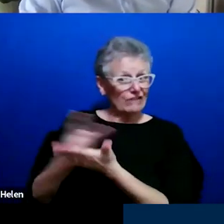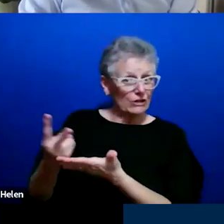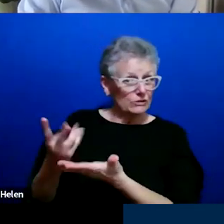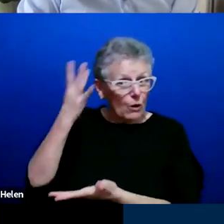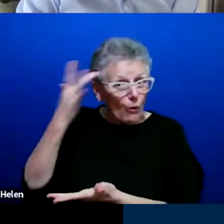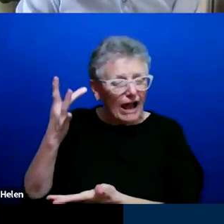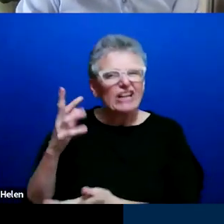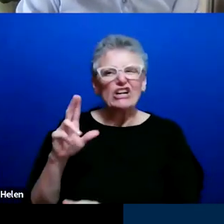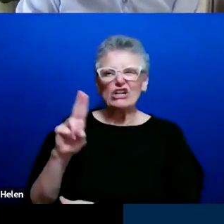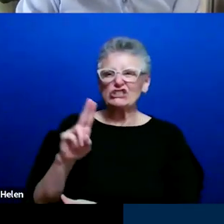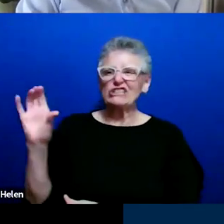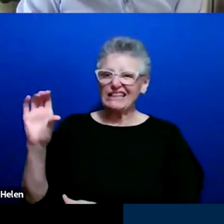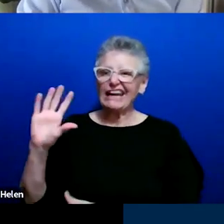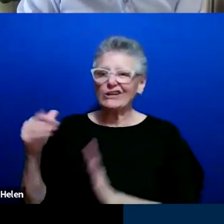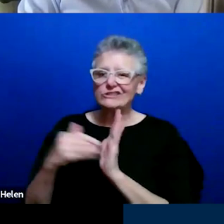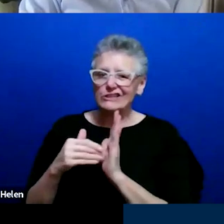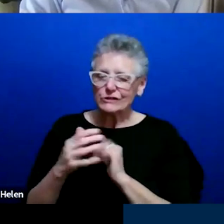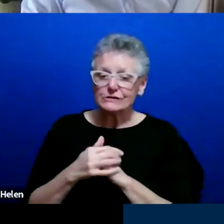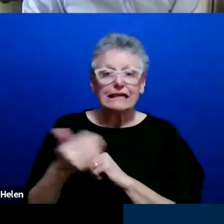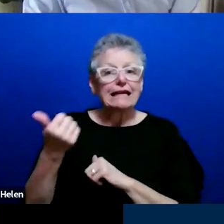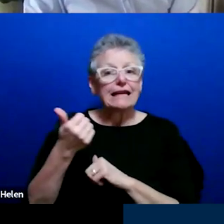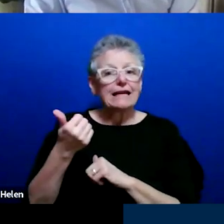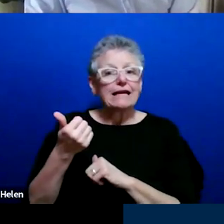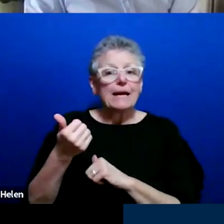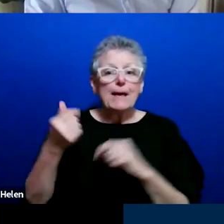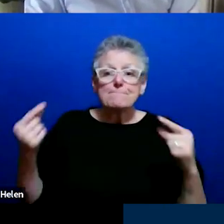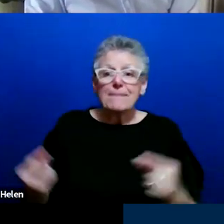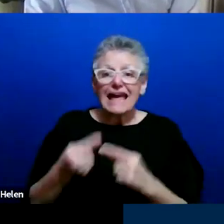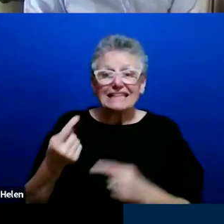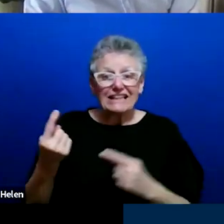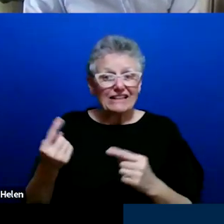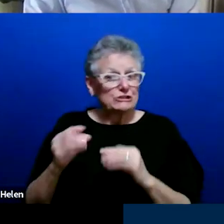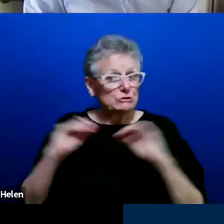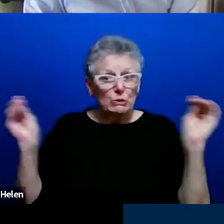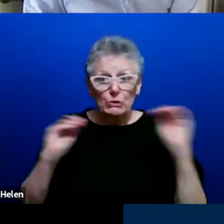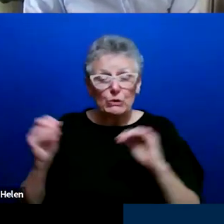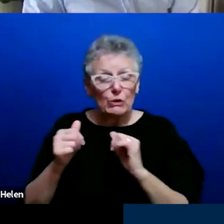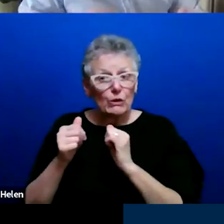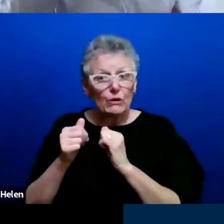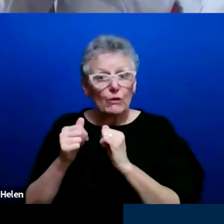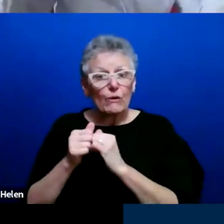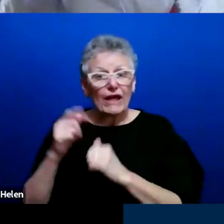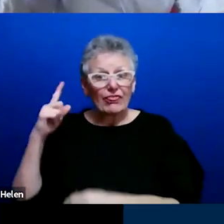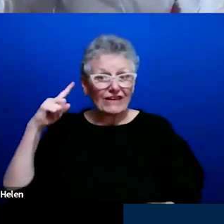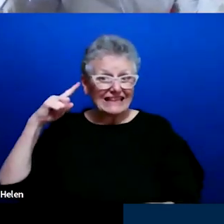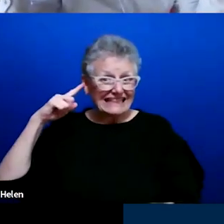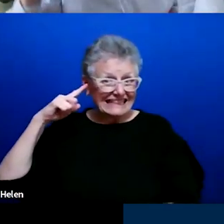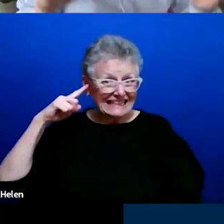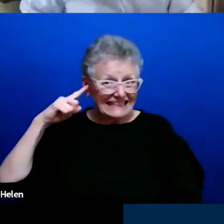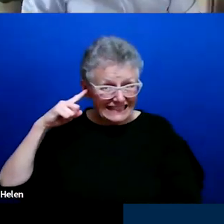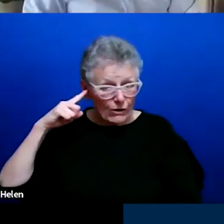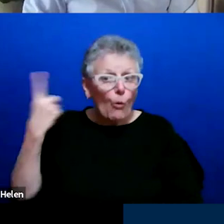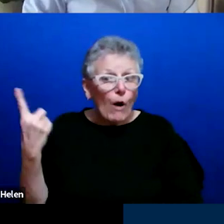is from the urgent care centers. And any painless unilateral hearing loss with pressure and the word blocked